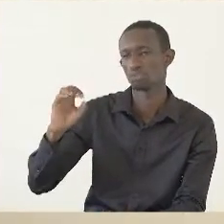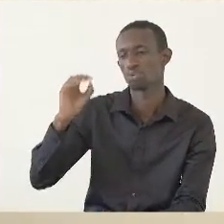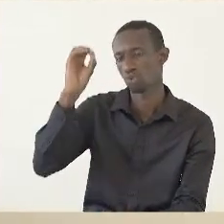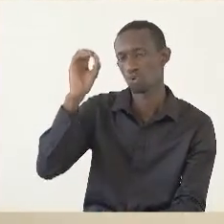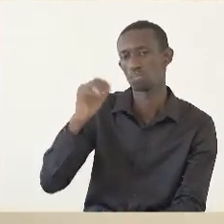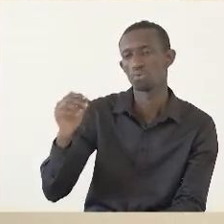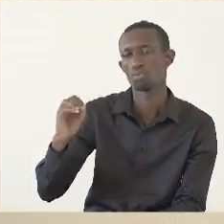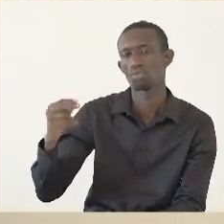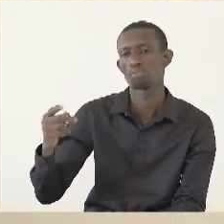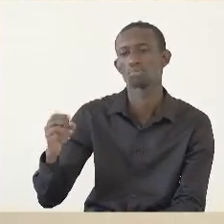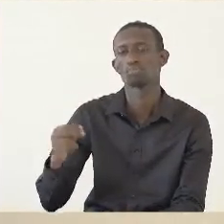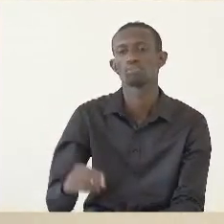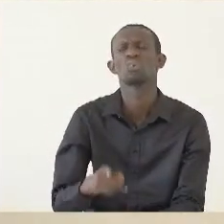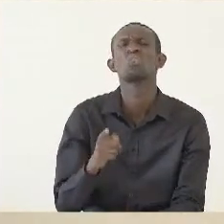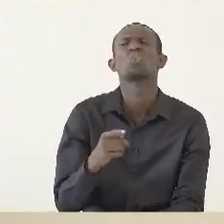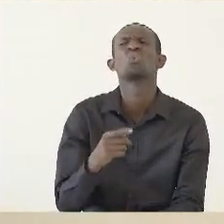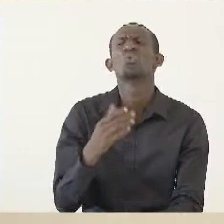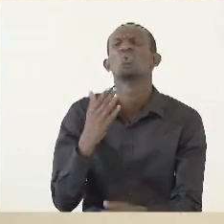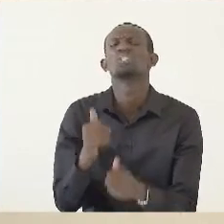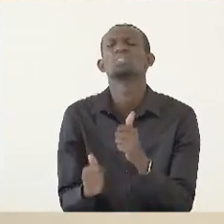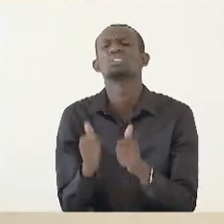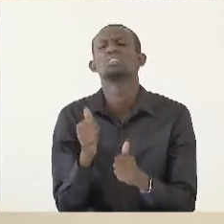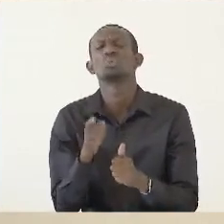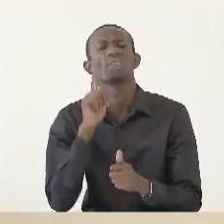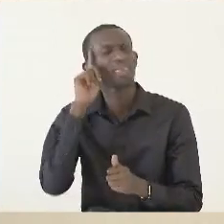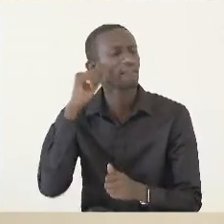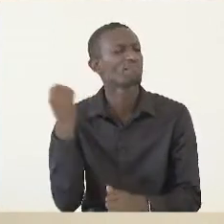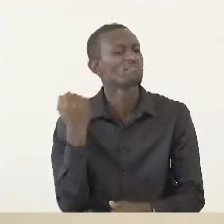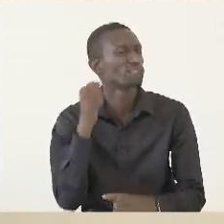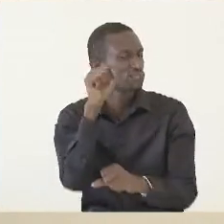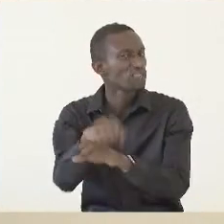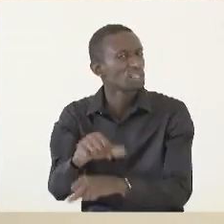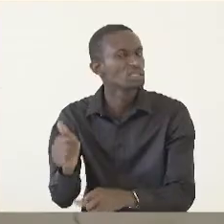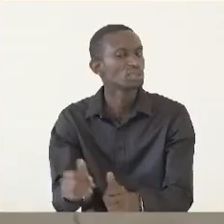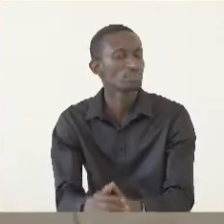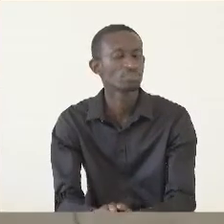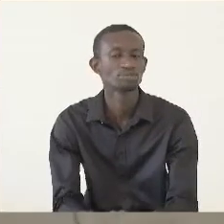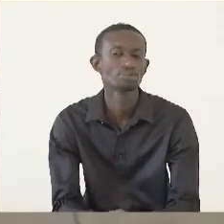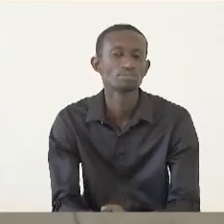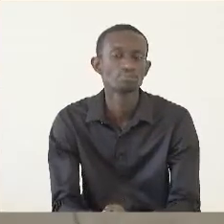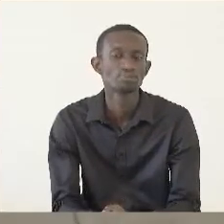So which one would you think is more stronger? Because they are all carboxylic acids.